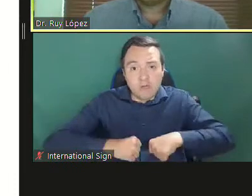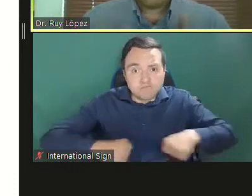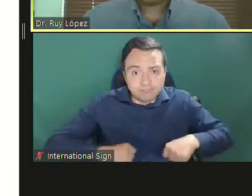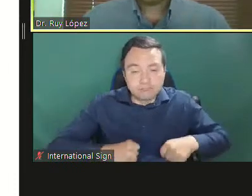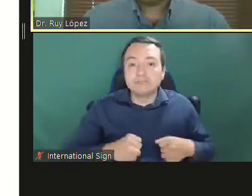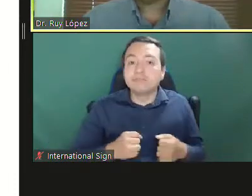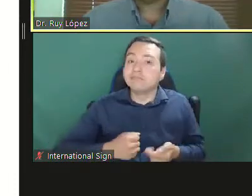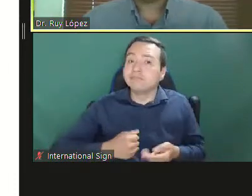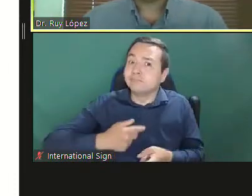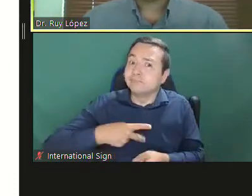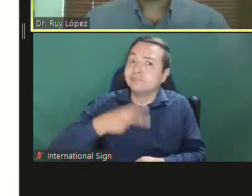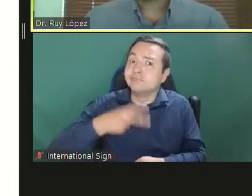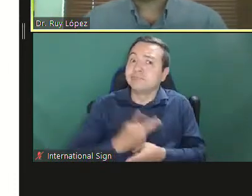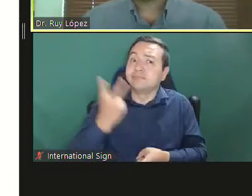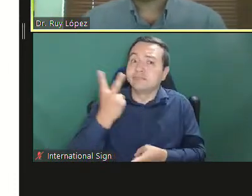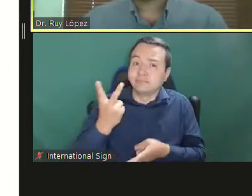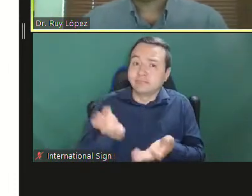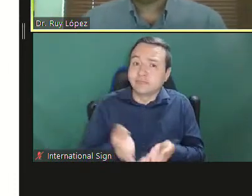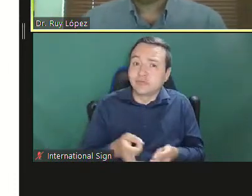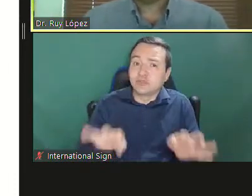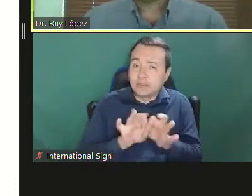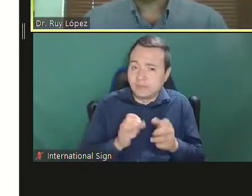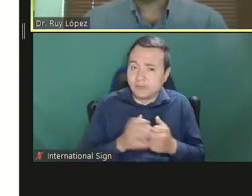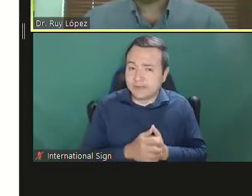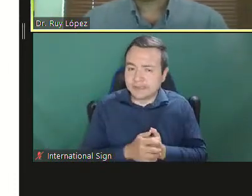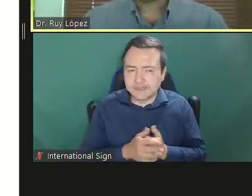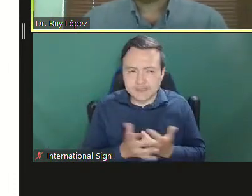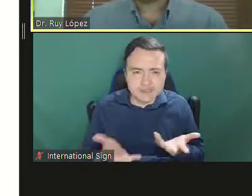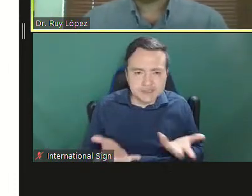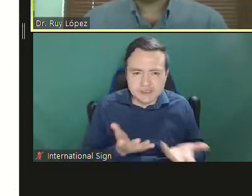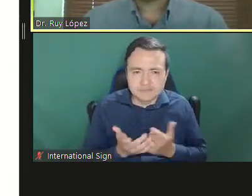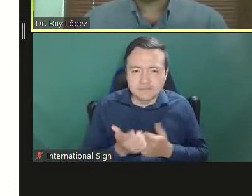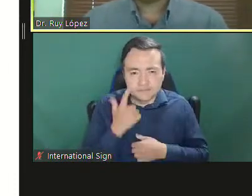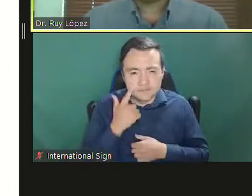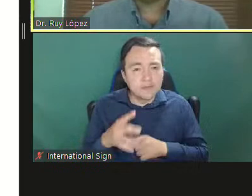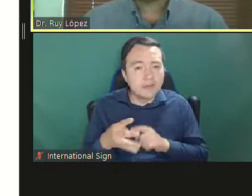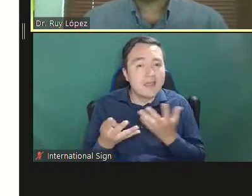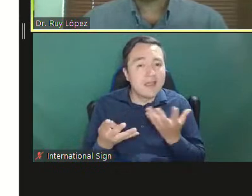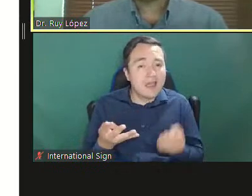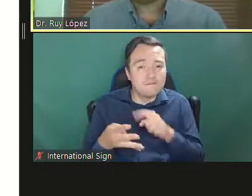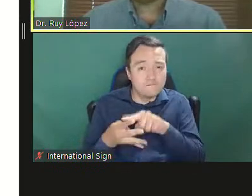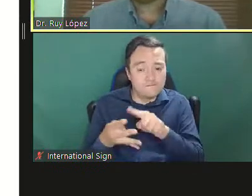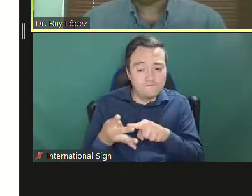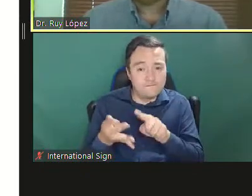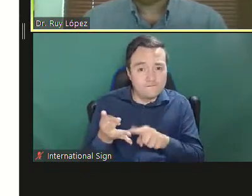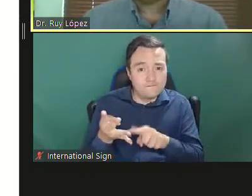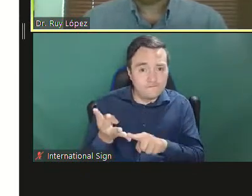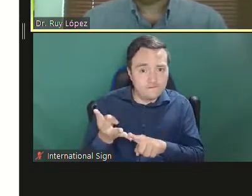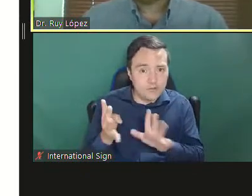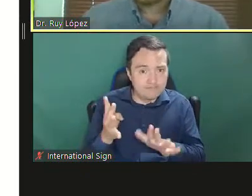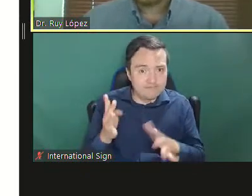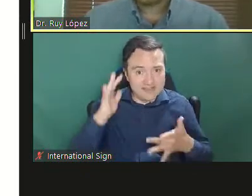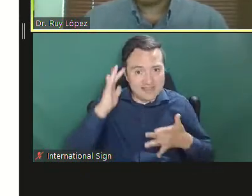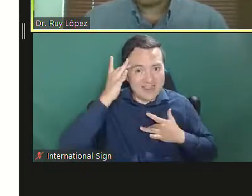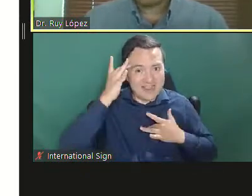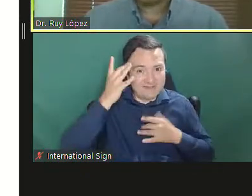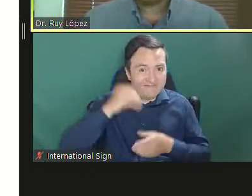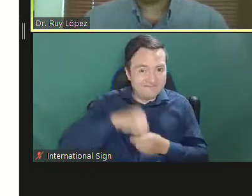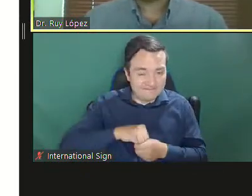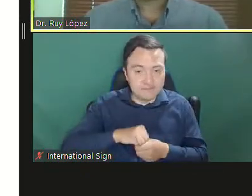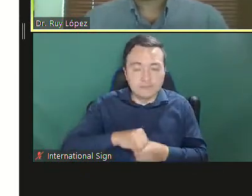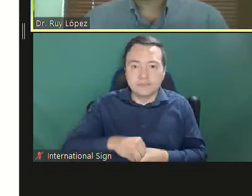both obesity as a significant risk factor and for other chronic